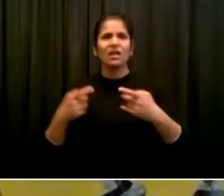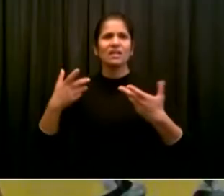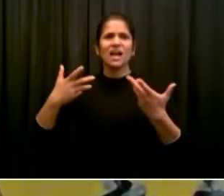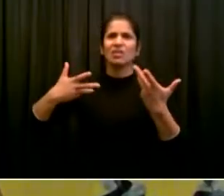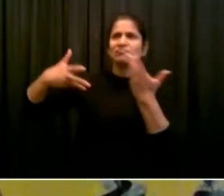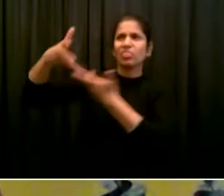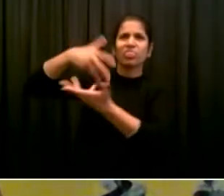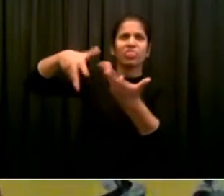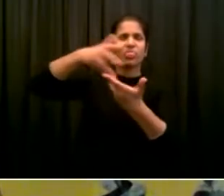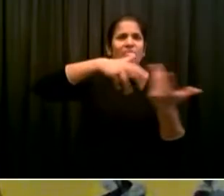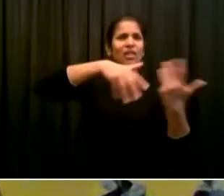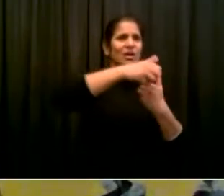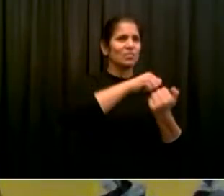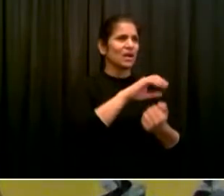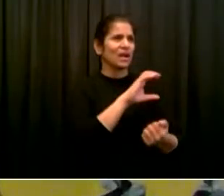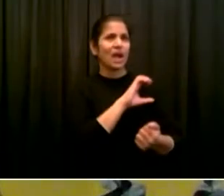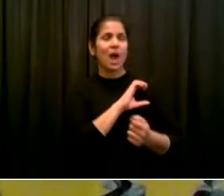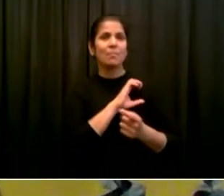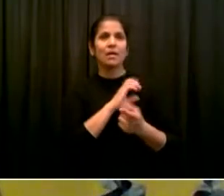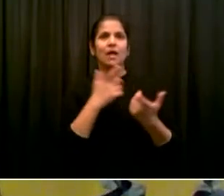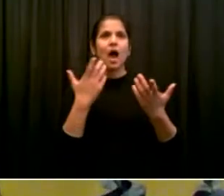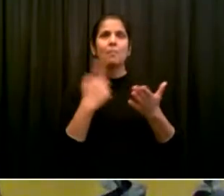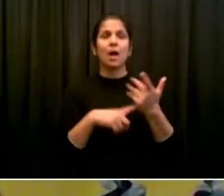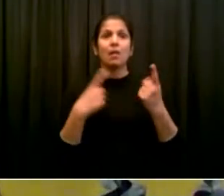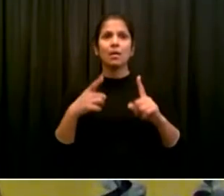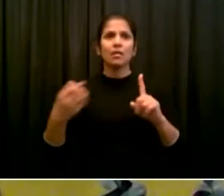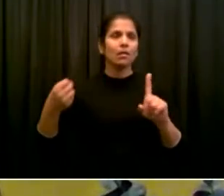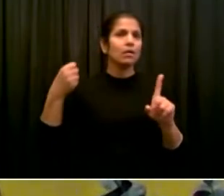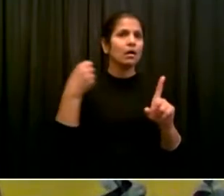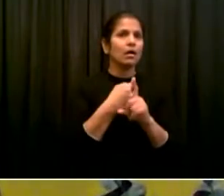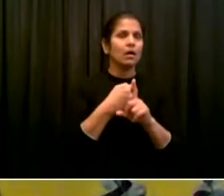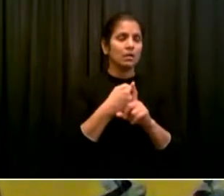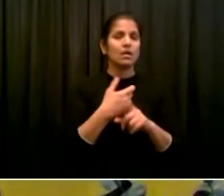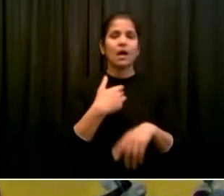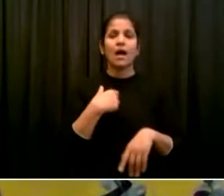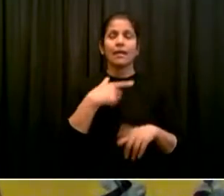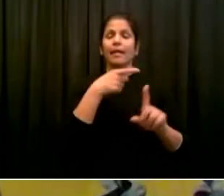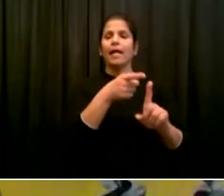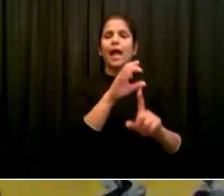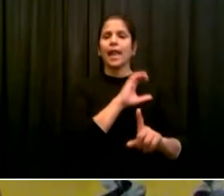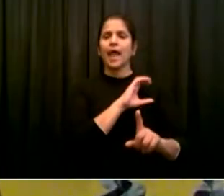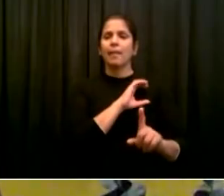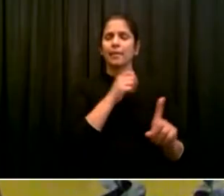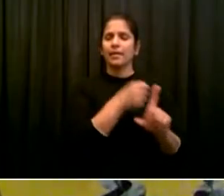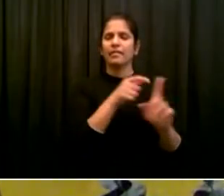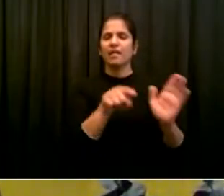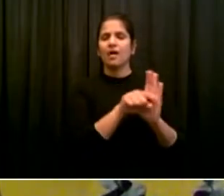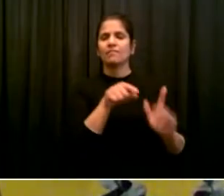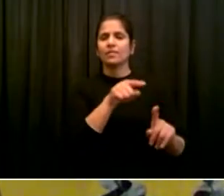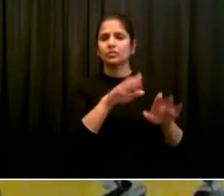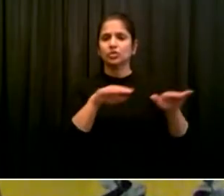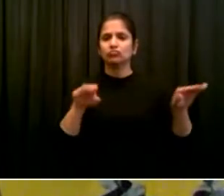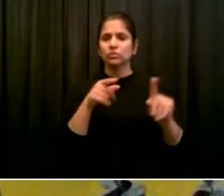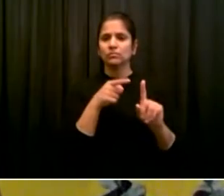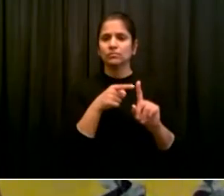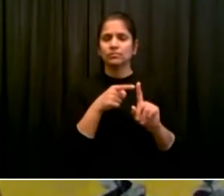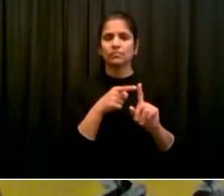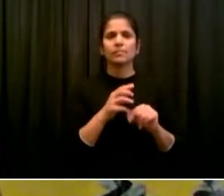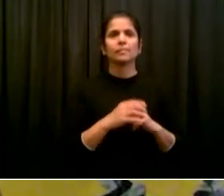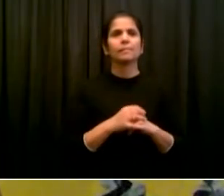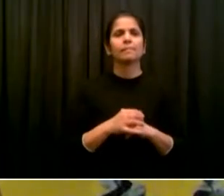leads to negative results. And so this work is so important in order that we stop criminalizing poverty and that we can change those